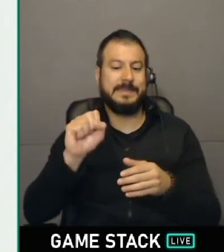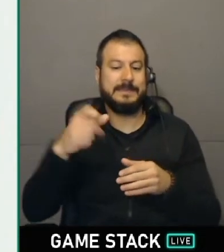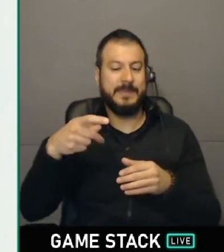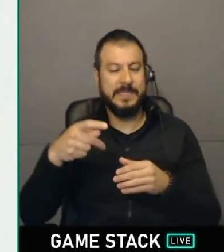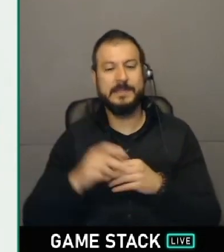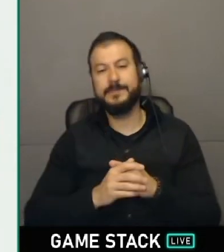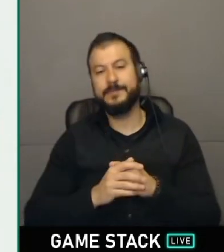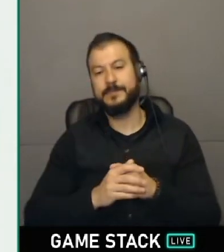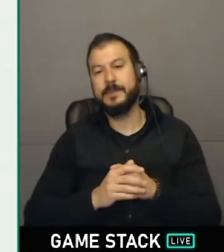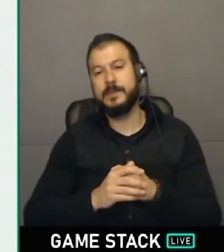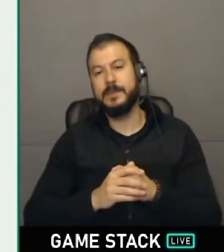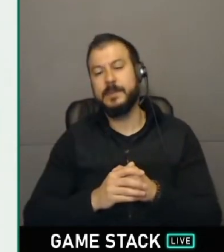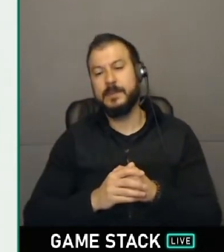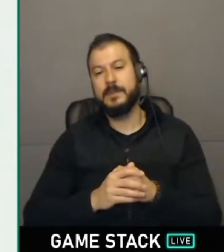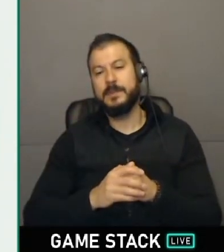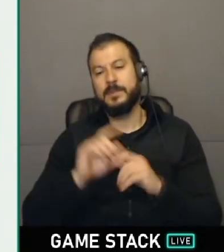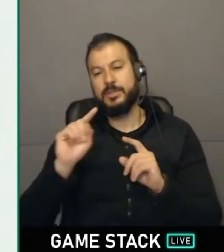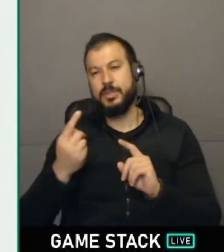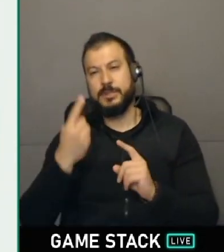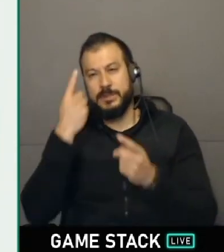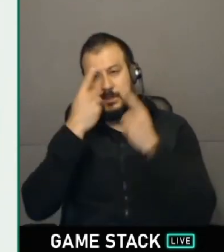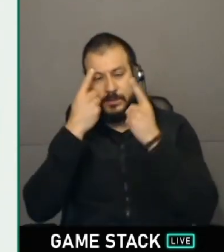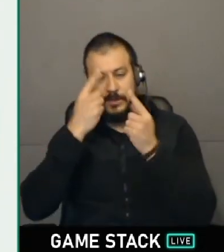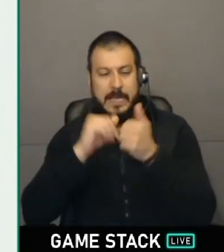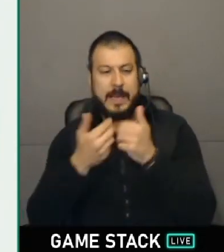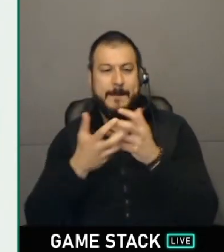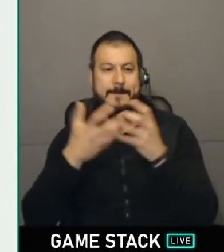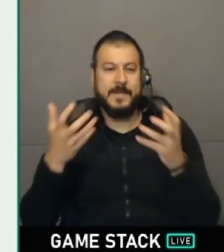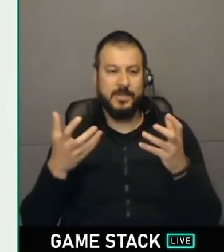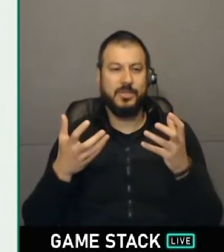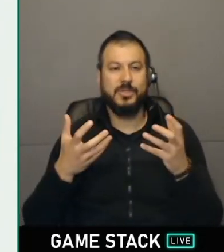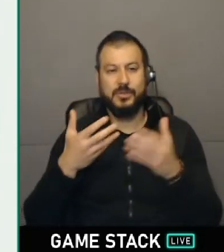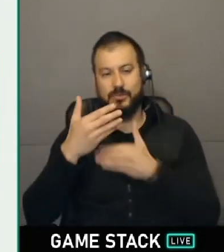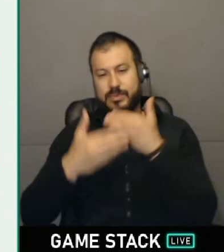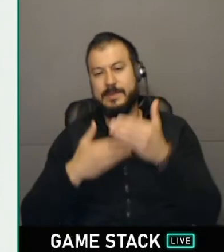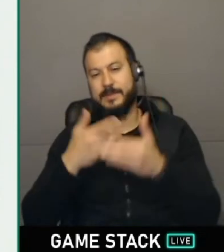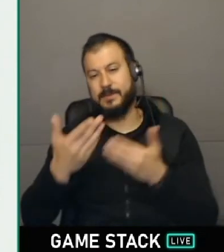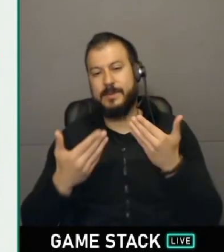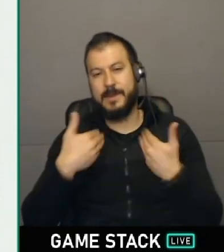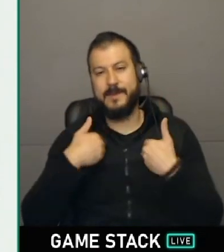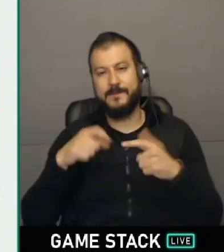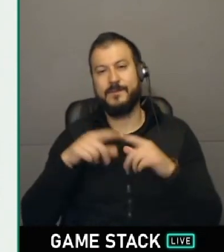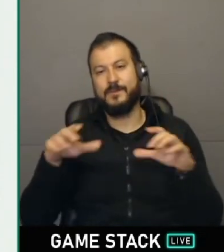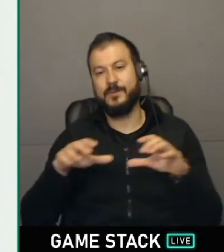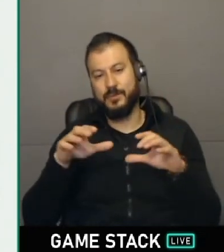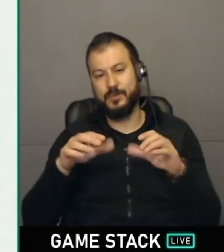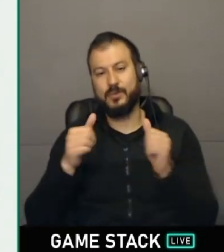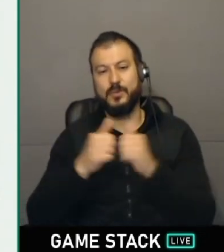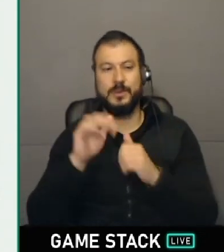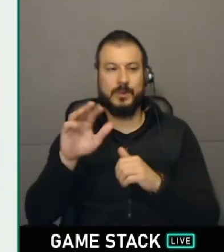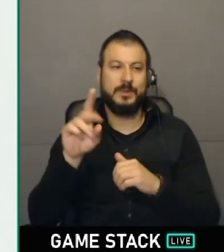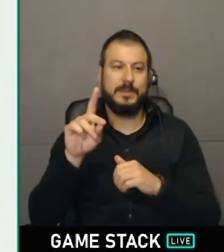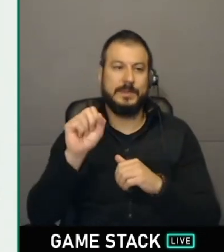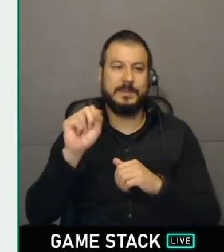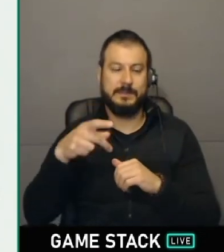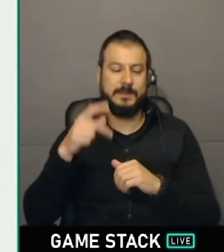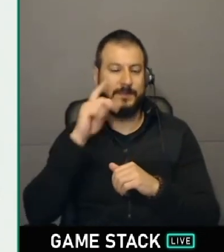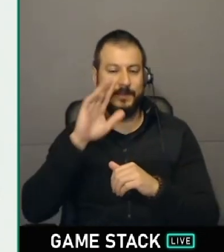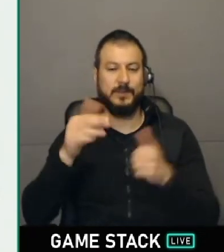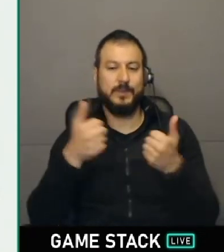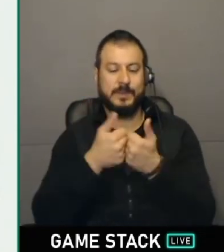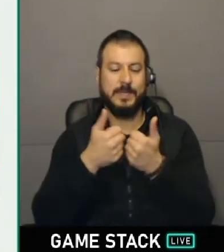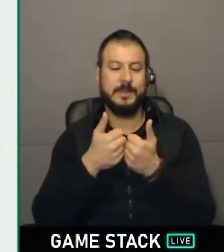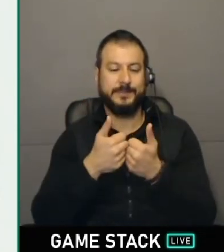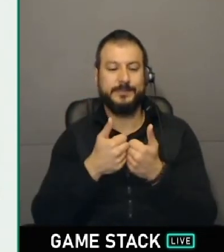just considerations in terms of how much processing you might have to do with your DSP for your game when moving to